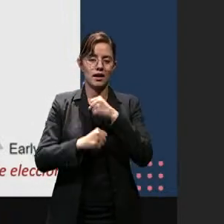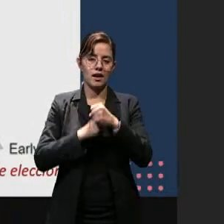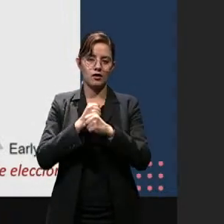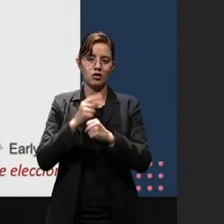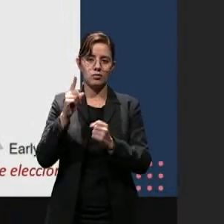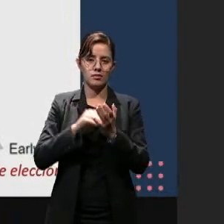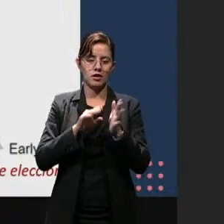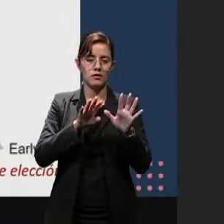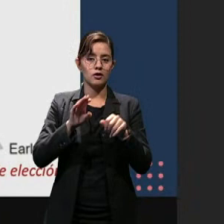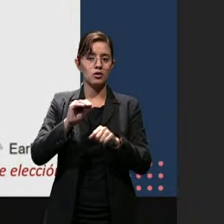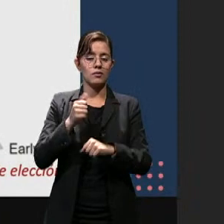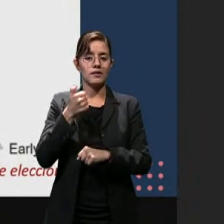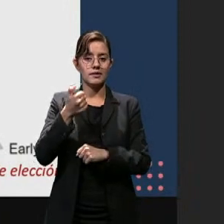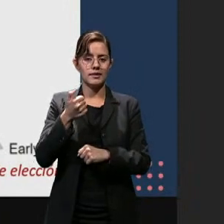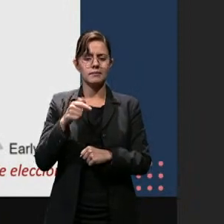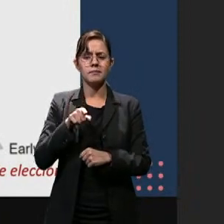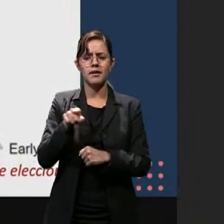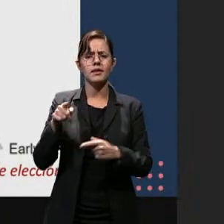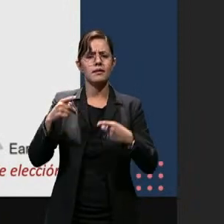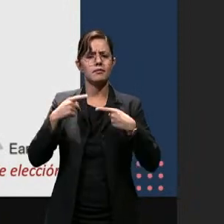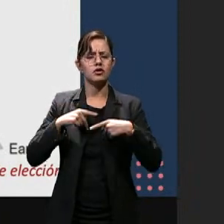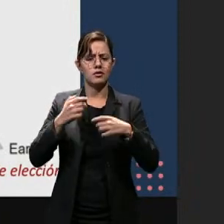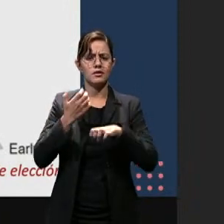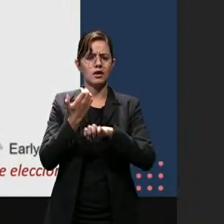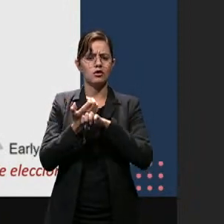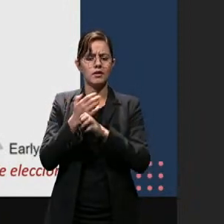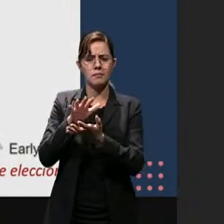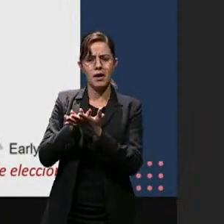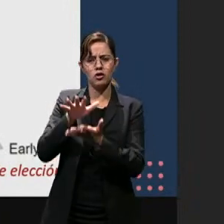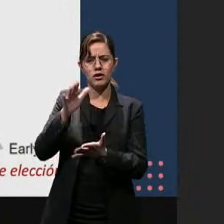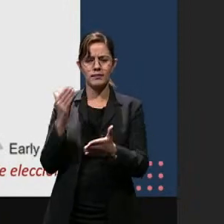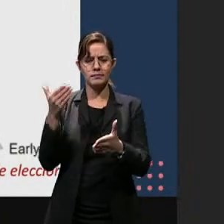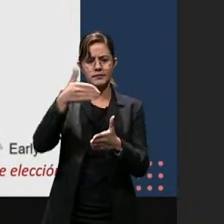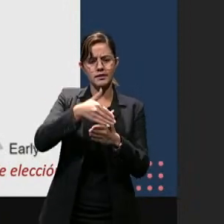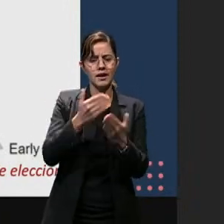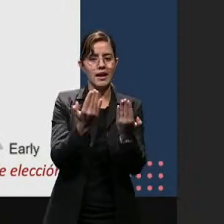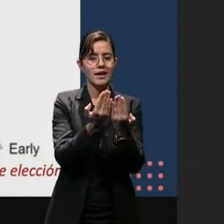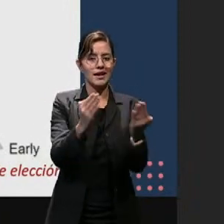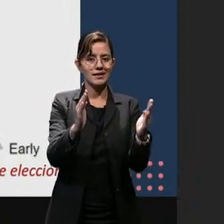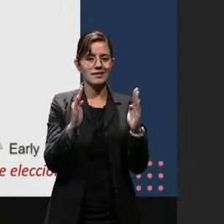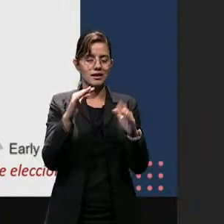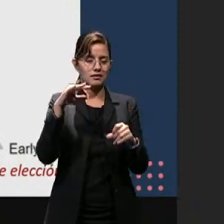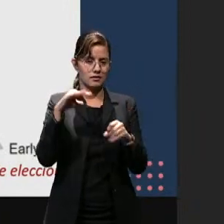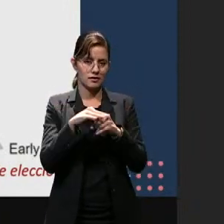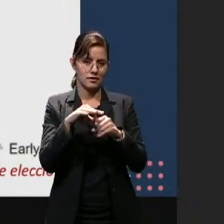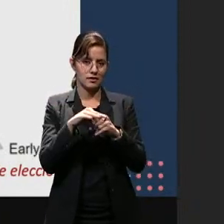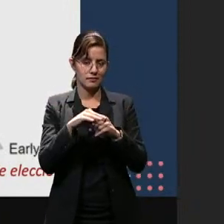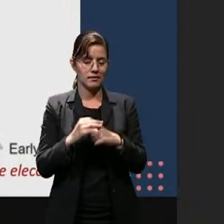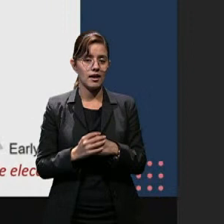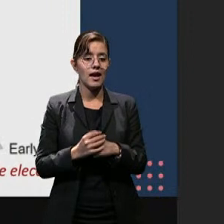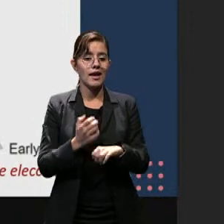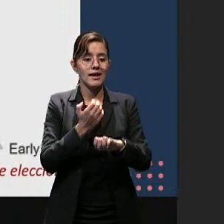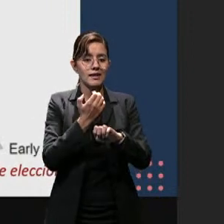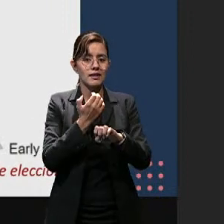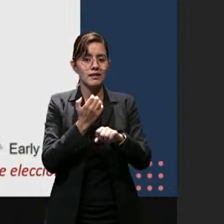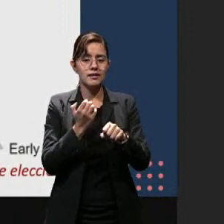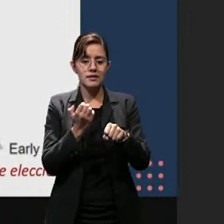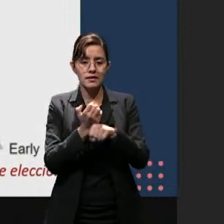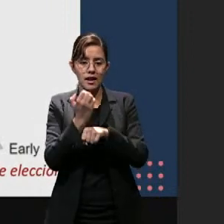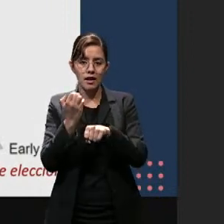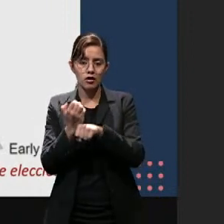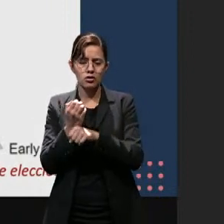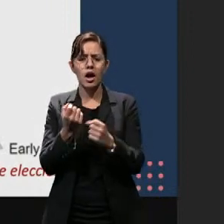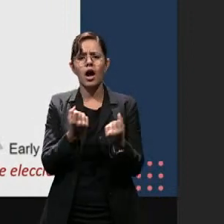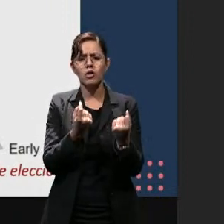at the top. We had some states moving towards voting by mail, and a few states allowed voters to vote